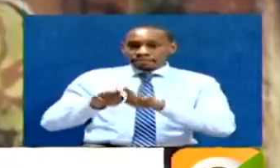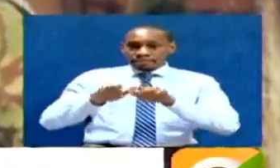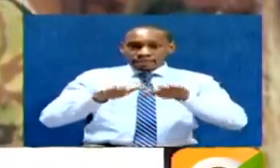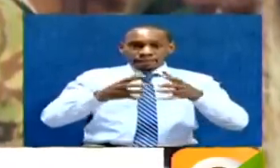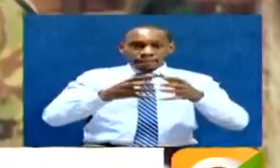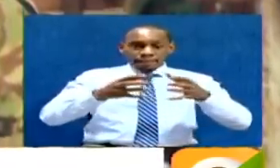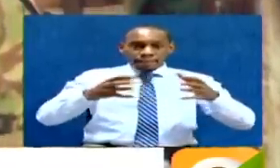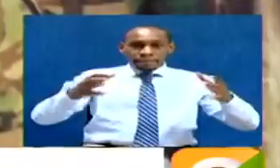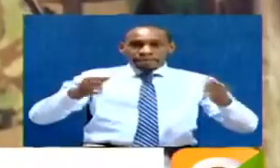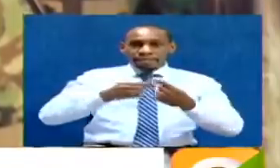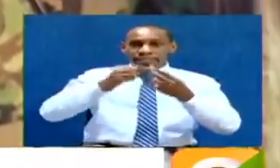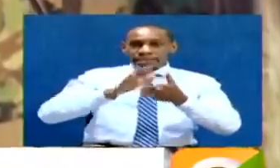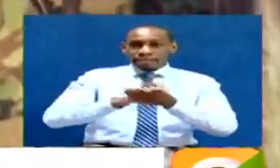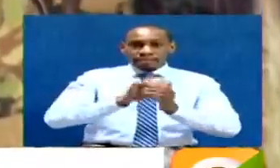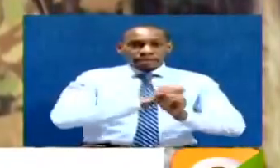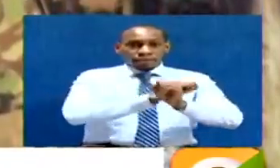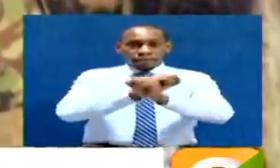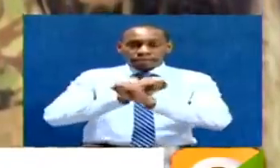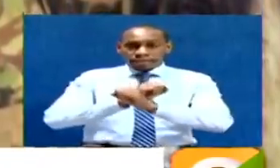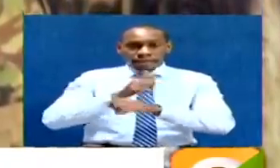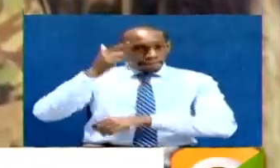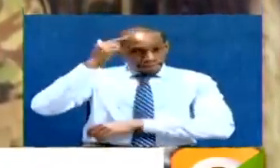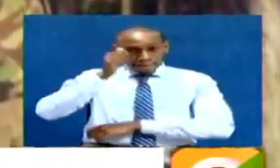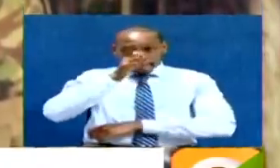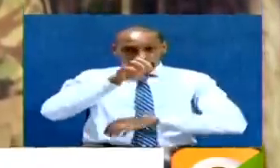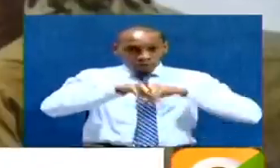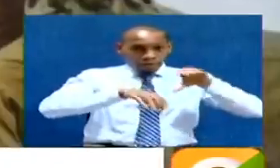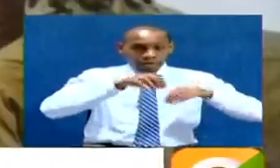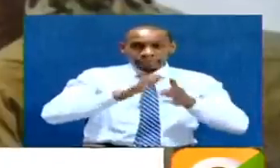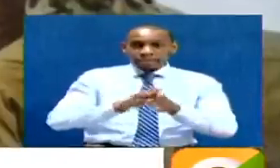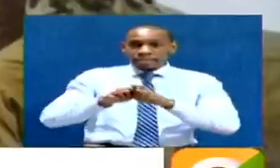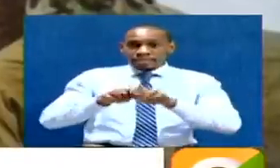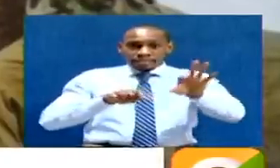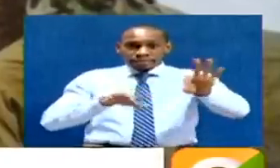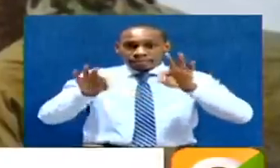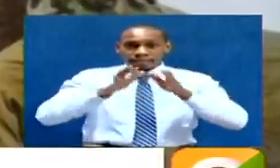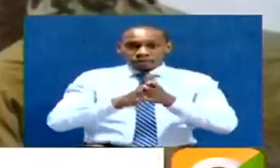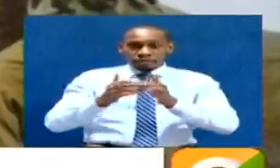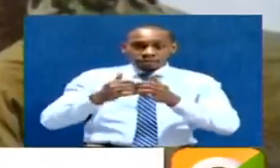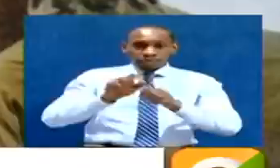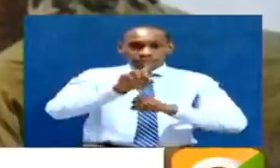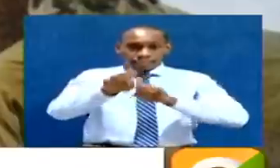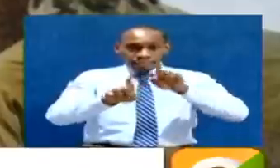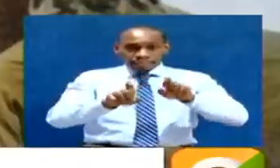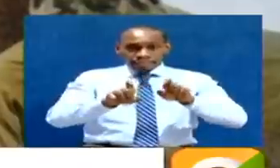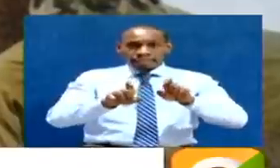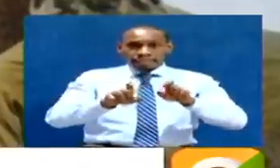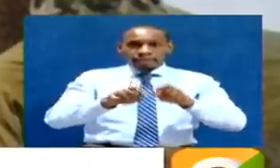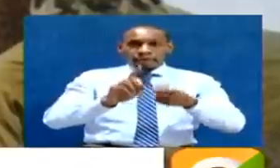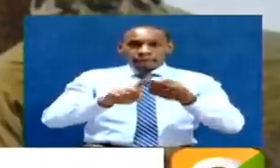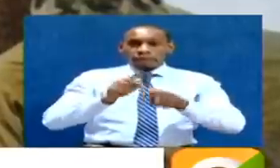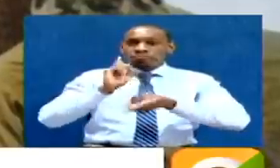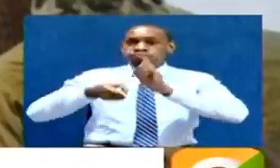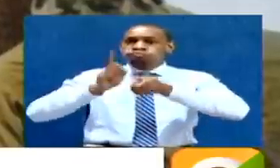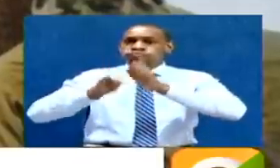expanding, particularly as a guarded black rhino sanctuary. Part of his recruitment test to become a ranger included running